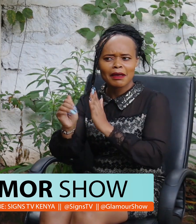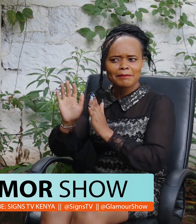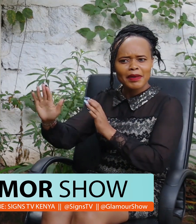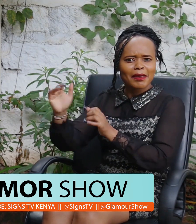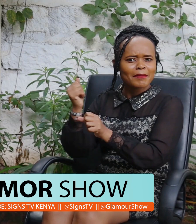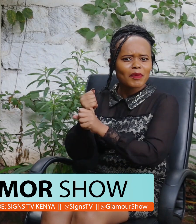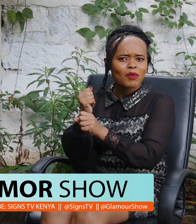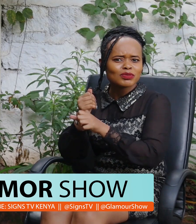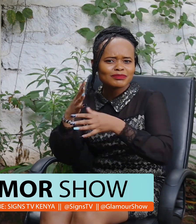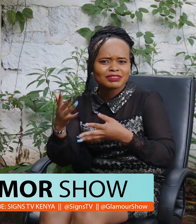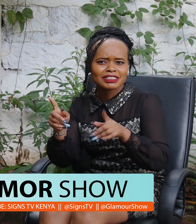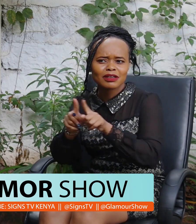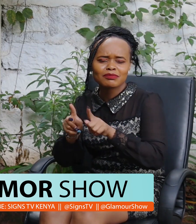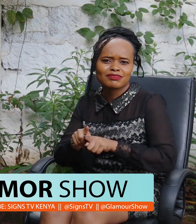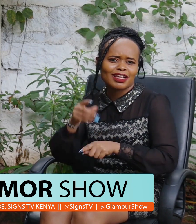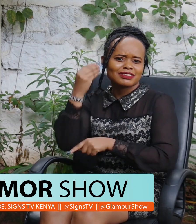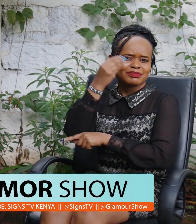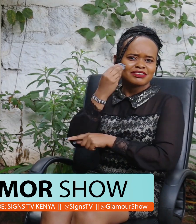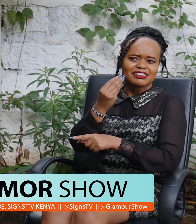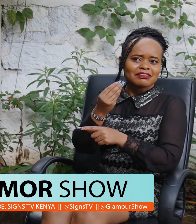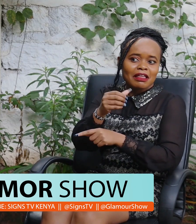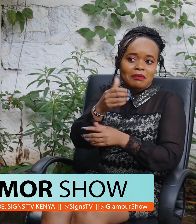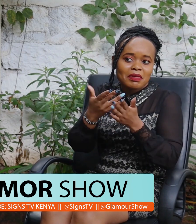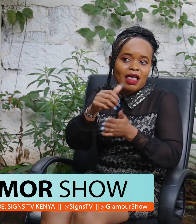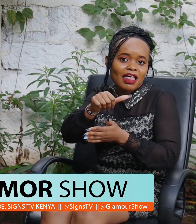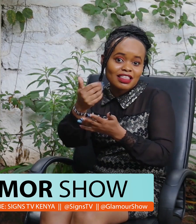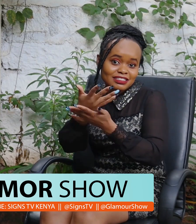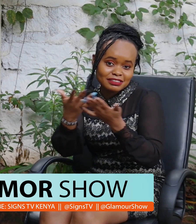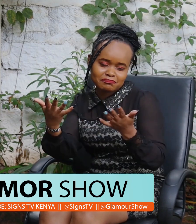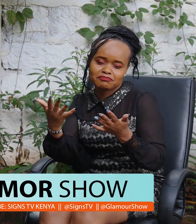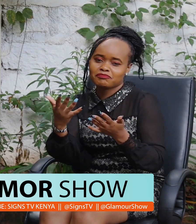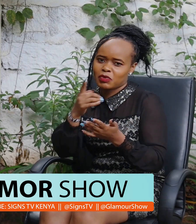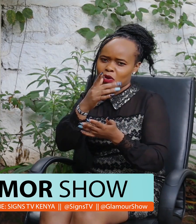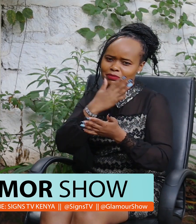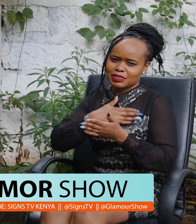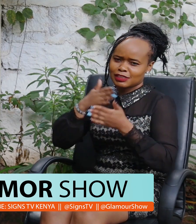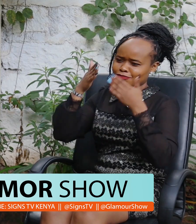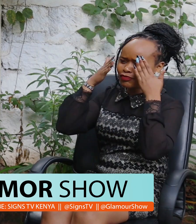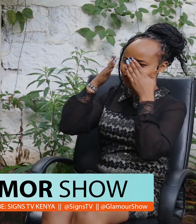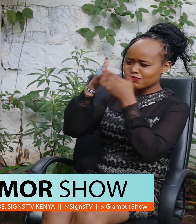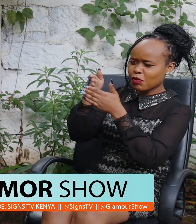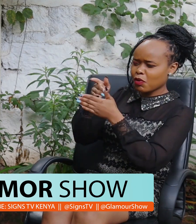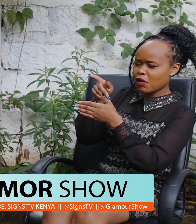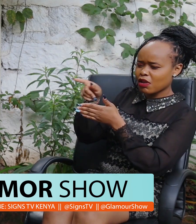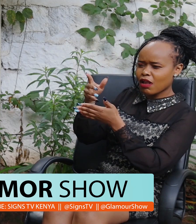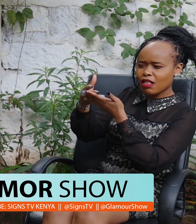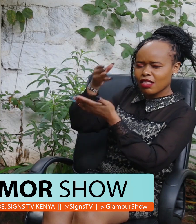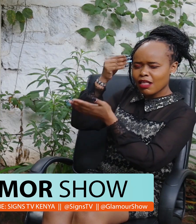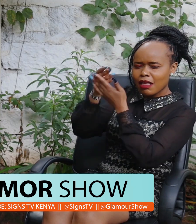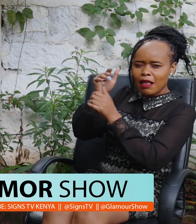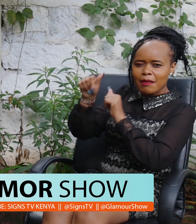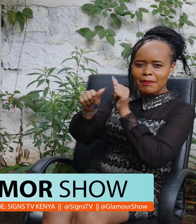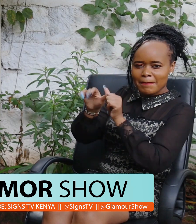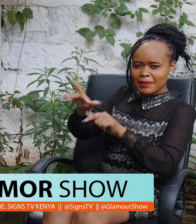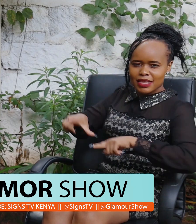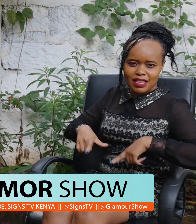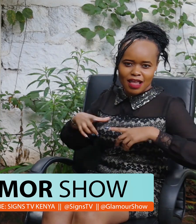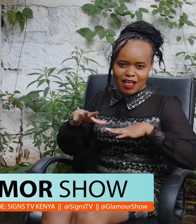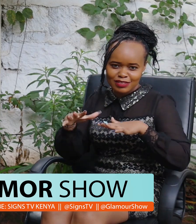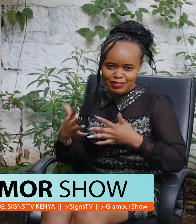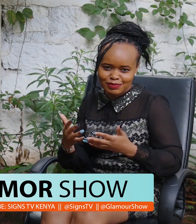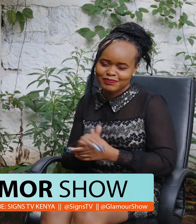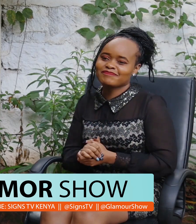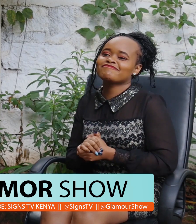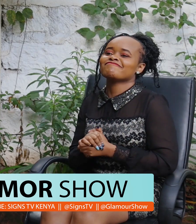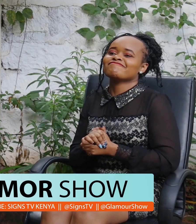us, and she's a very skilled makeup artist. And maybe she does more than that. So let's